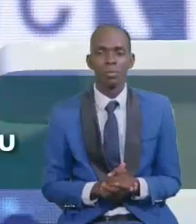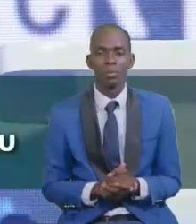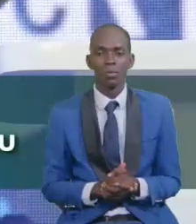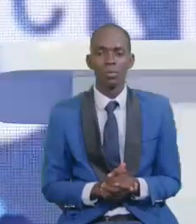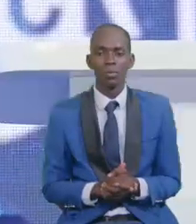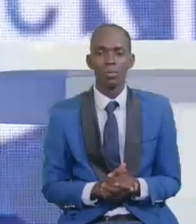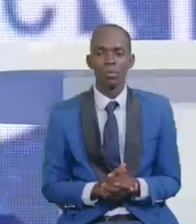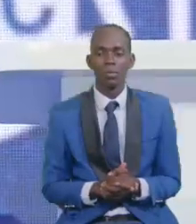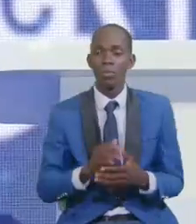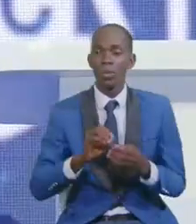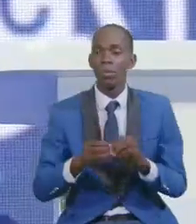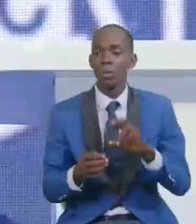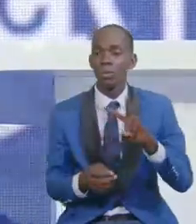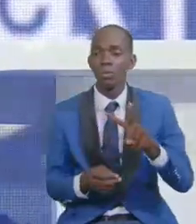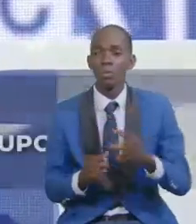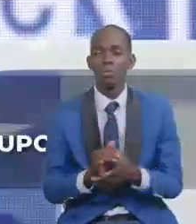Number two,